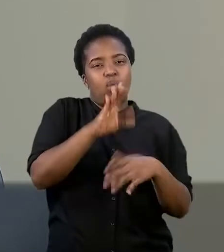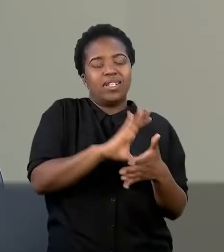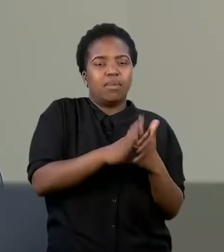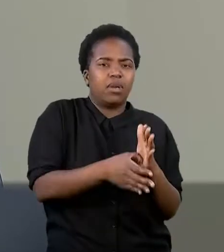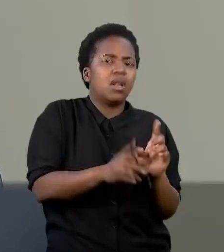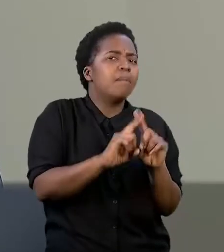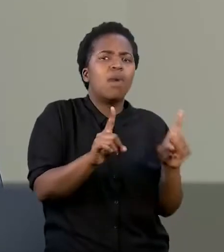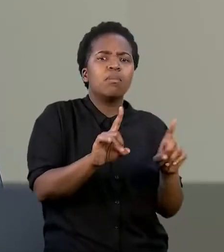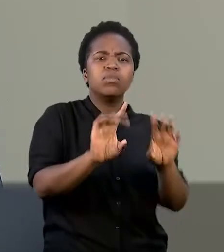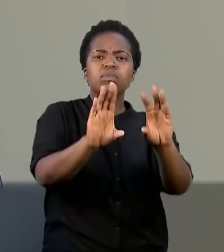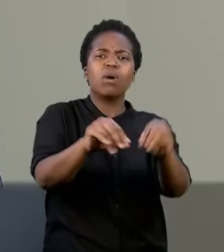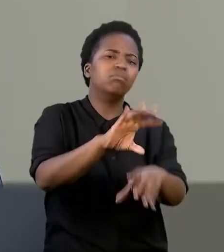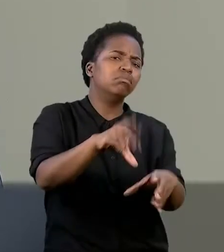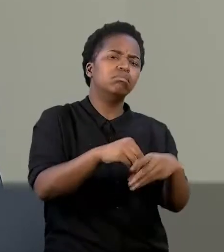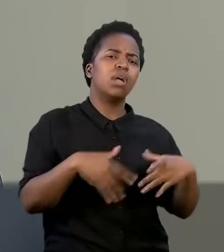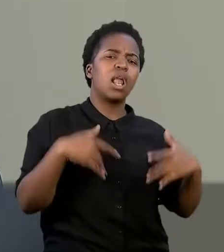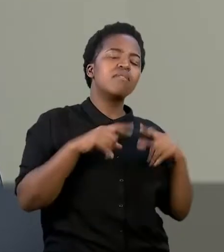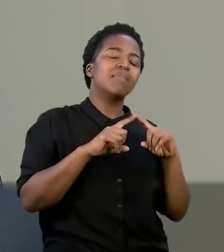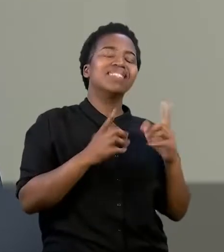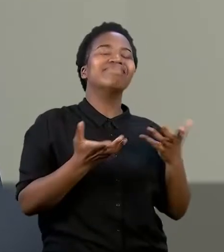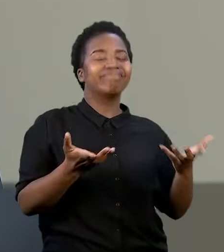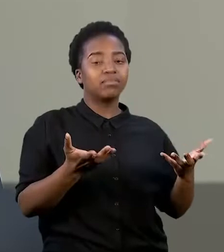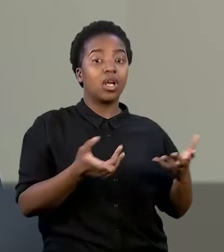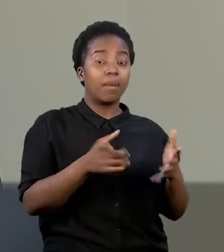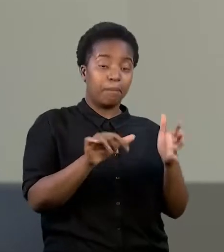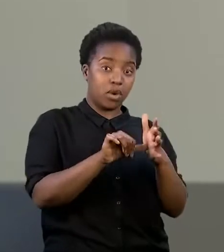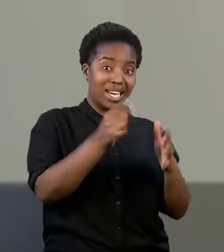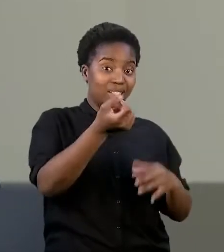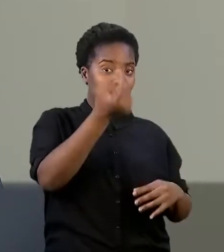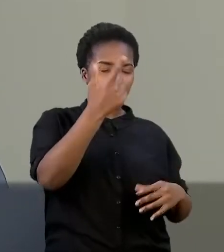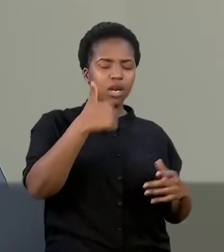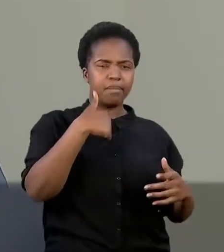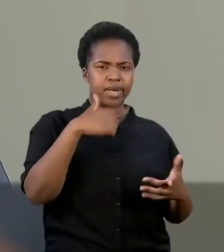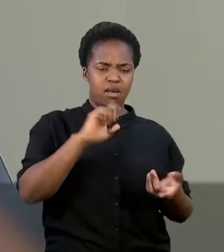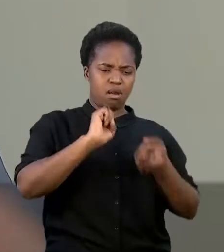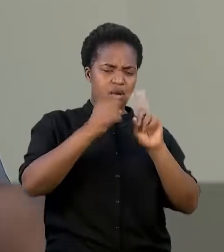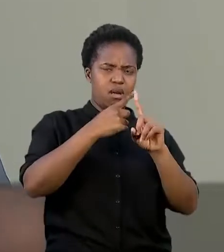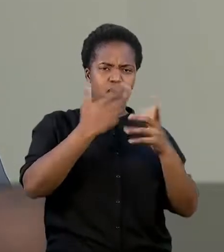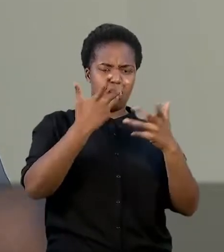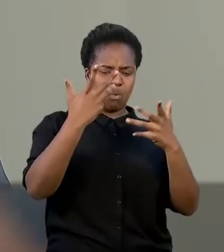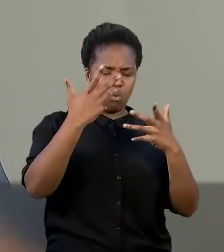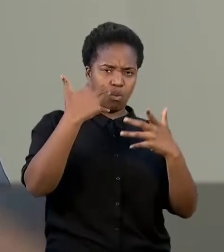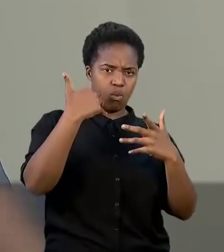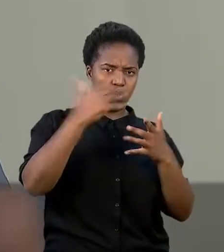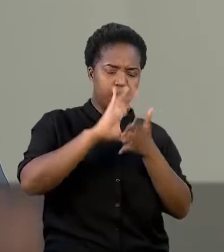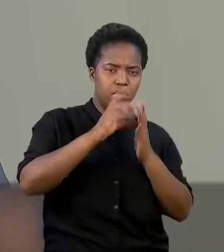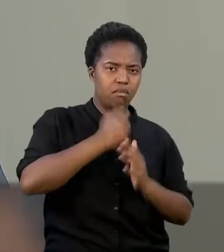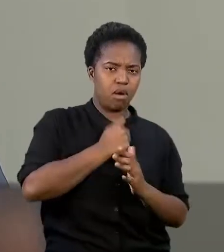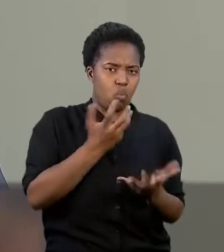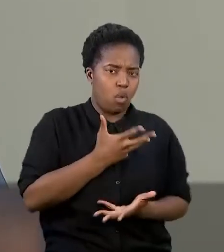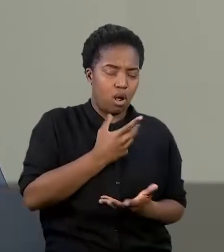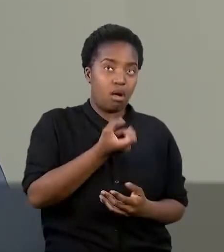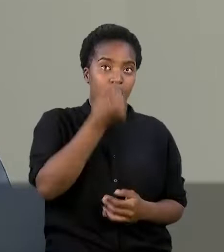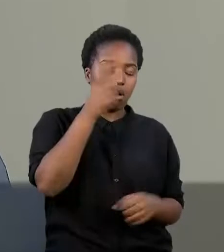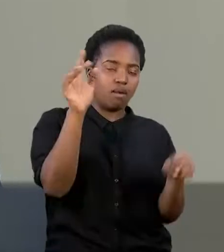well. Not stopping you from participating in life, but understanding what you have and what you can do with it and